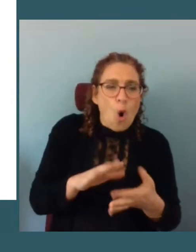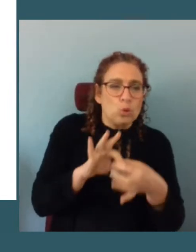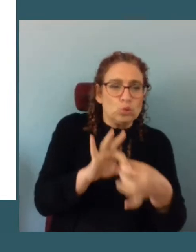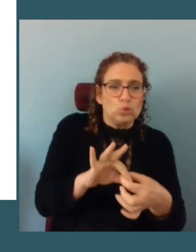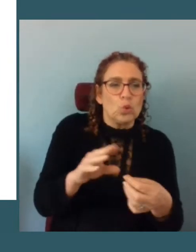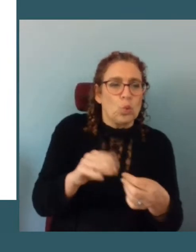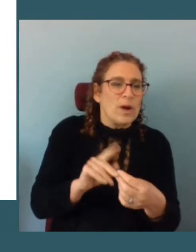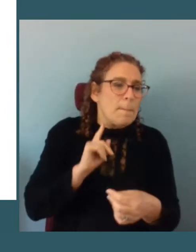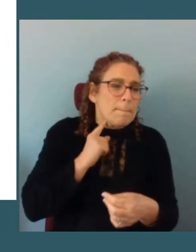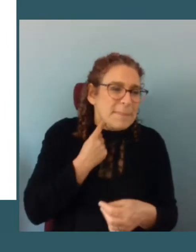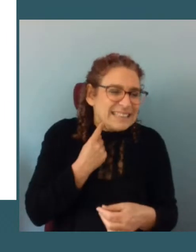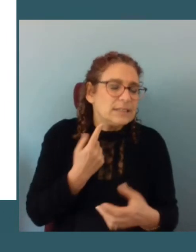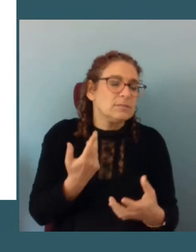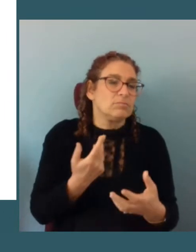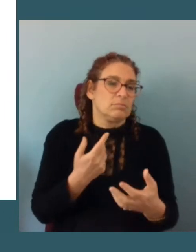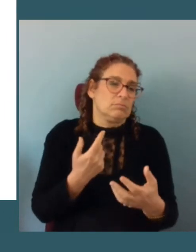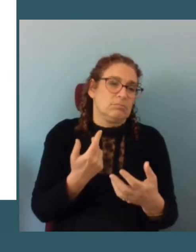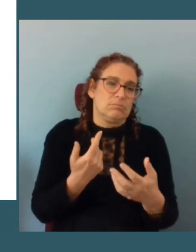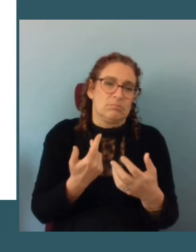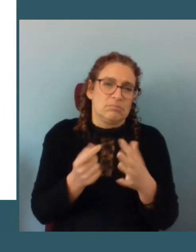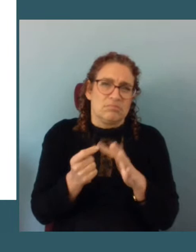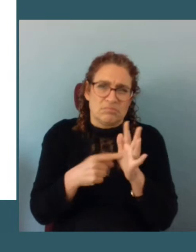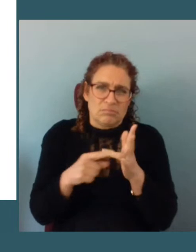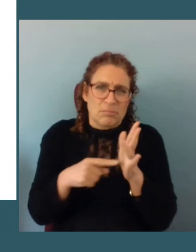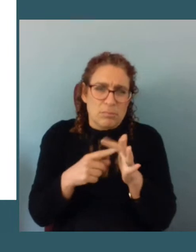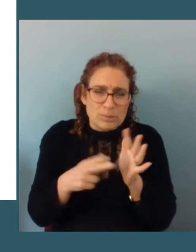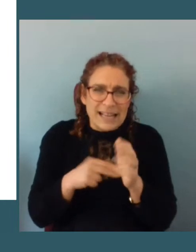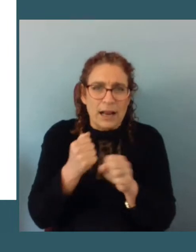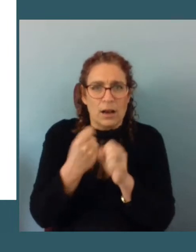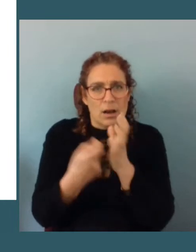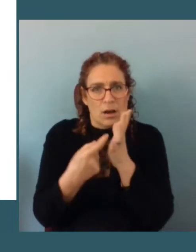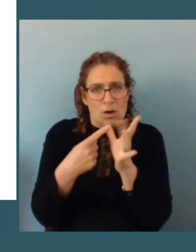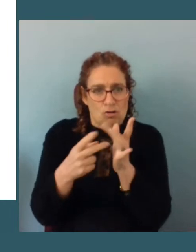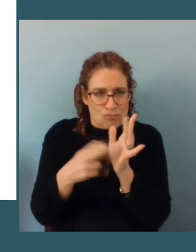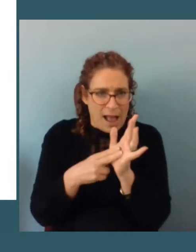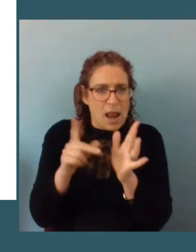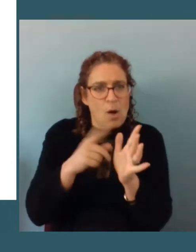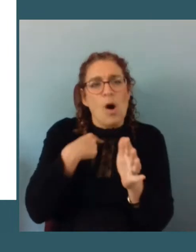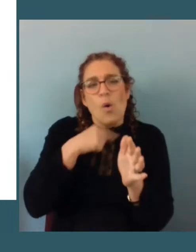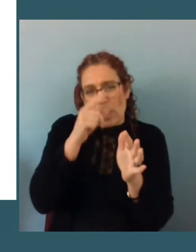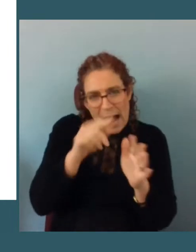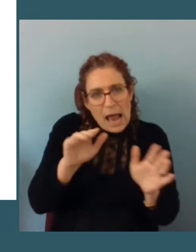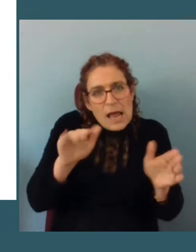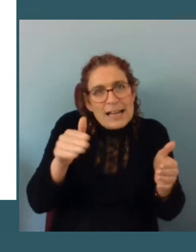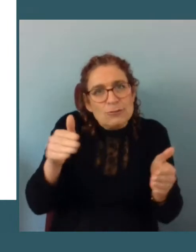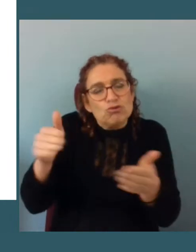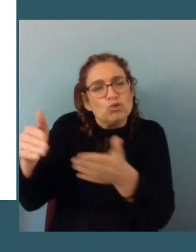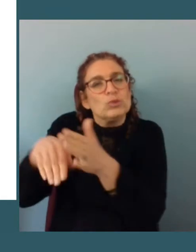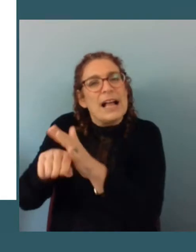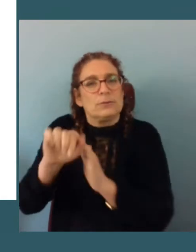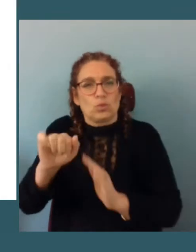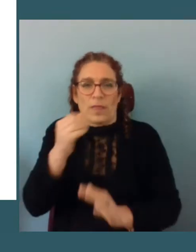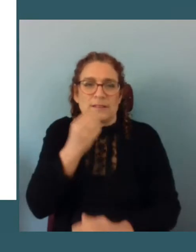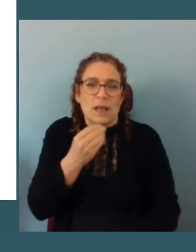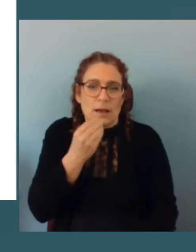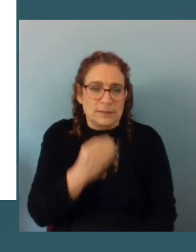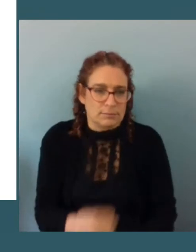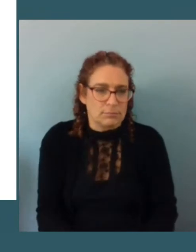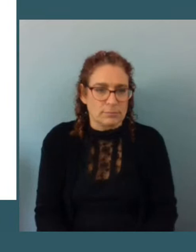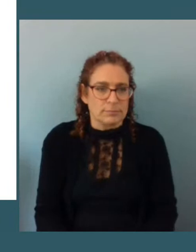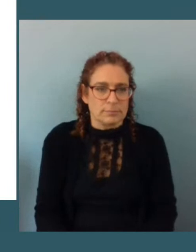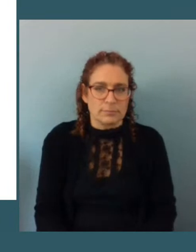lamb and beef, and other proteins and grains that we can introduce into the diet.